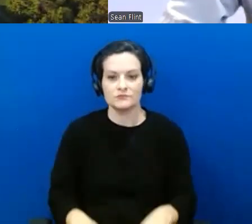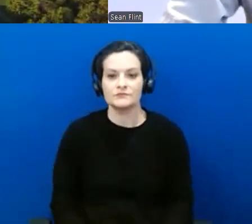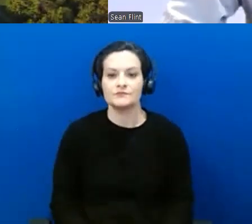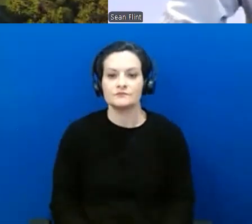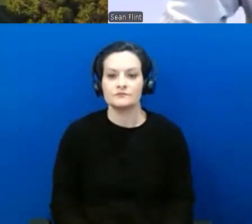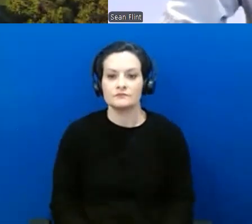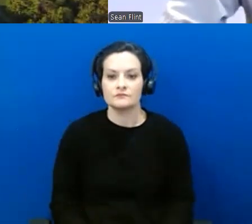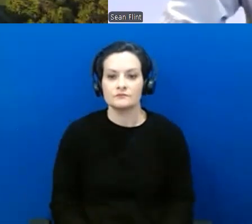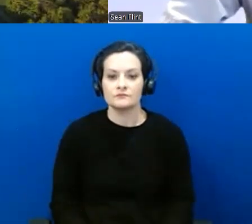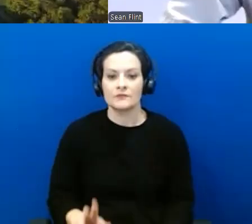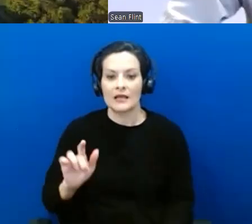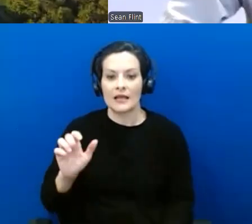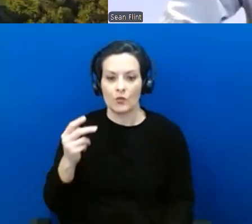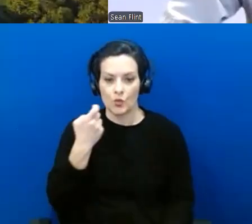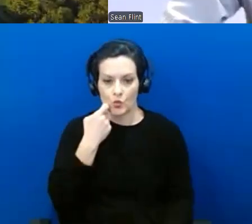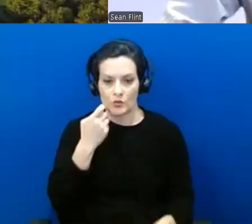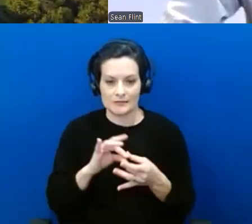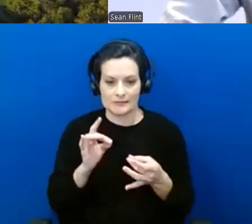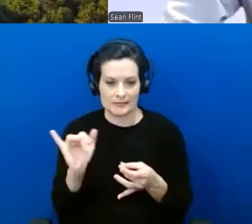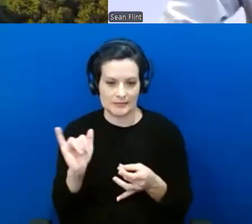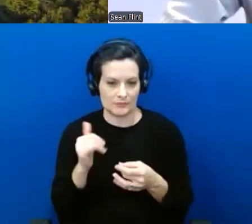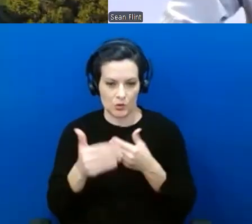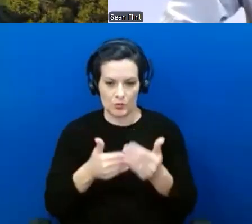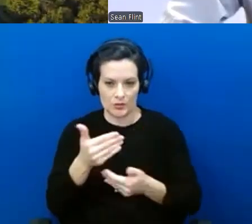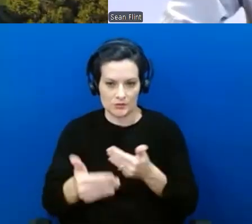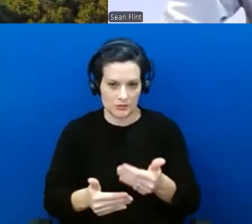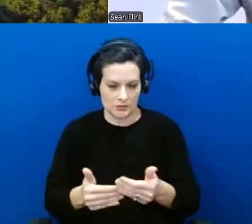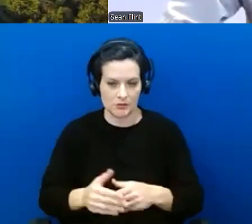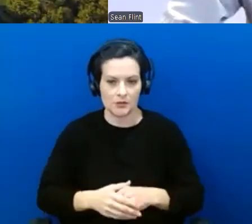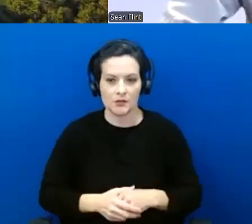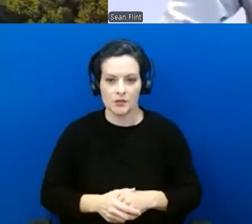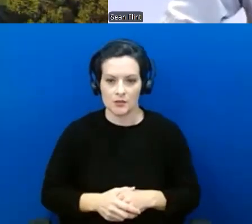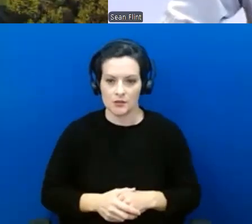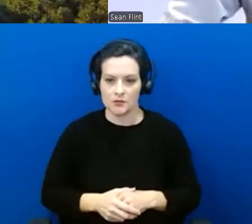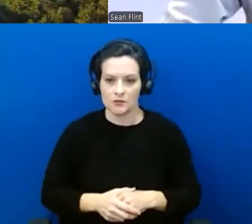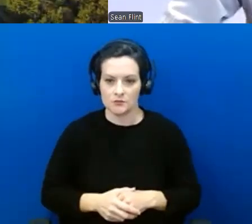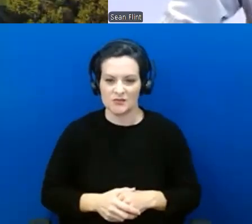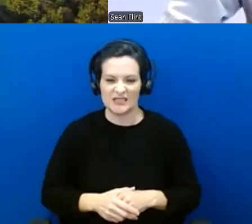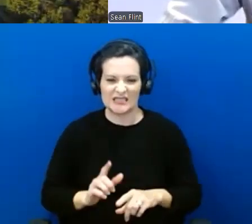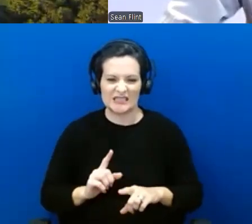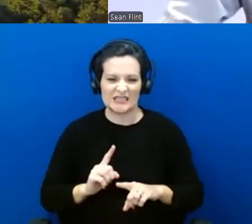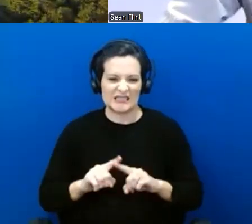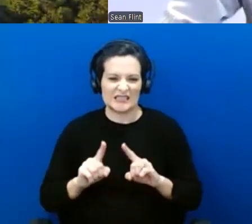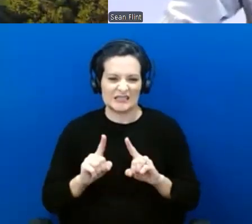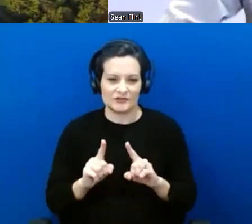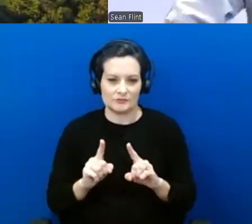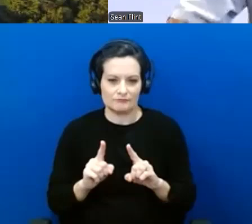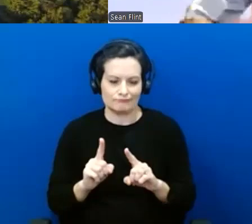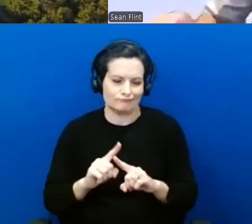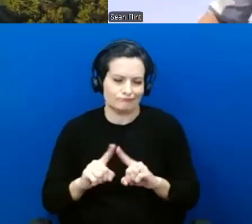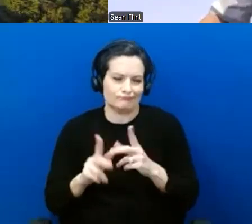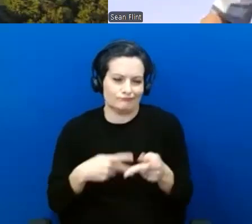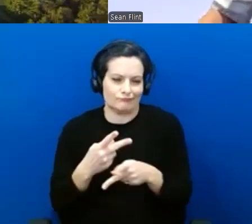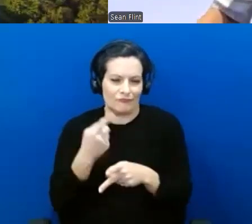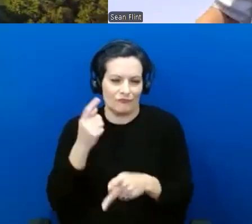to what Kathryn had laid out, but just a slightly different version of that on federal